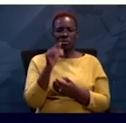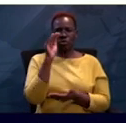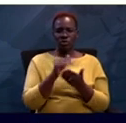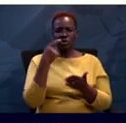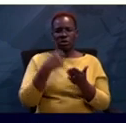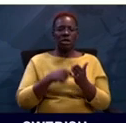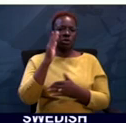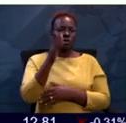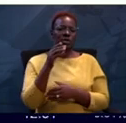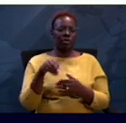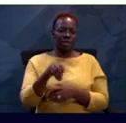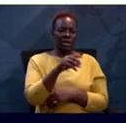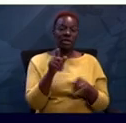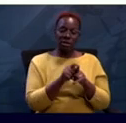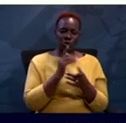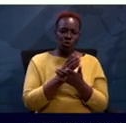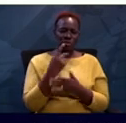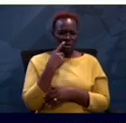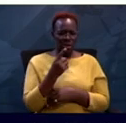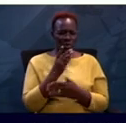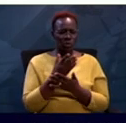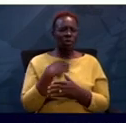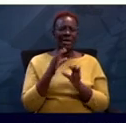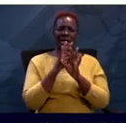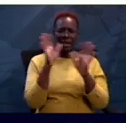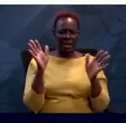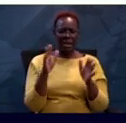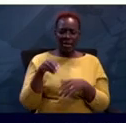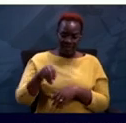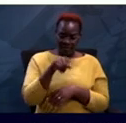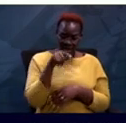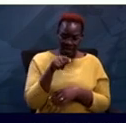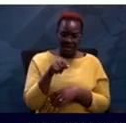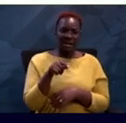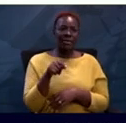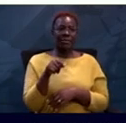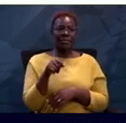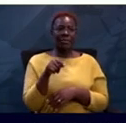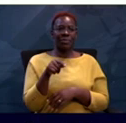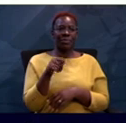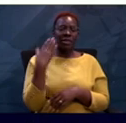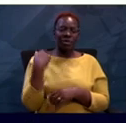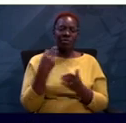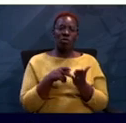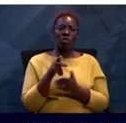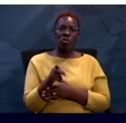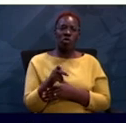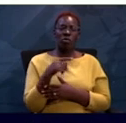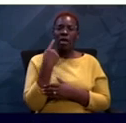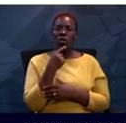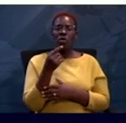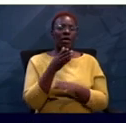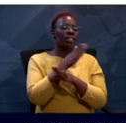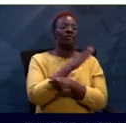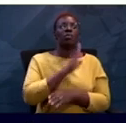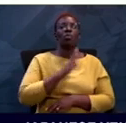of fertilizer. Even though I've seen that, I would want to make it very clear that this fertilizer was purchased by the board that was